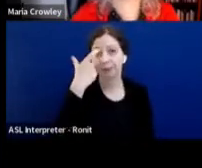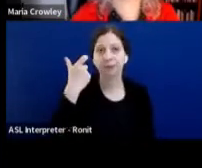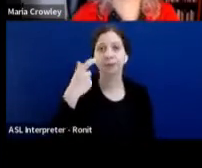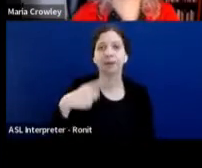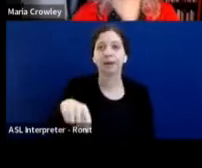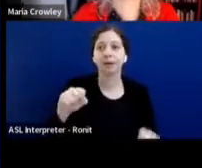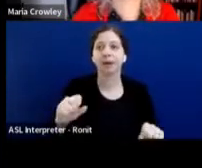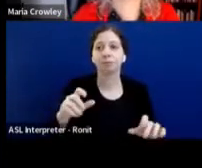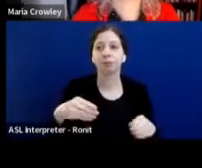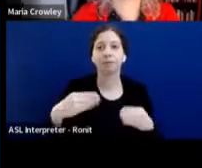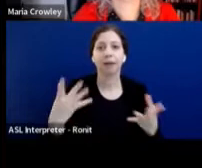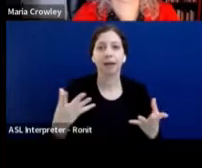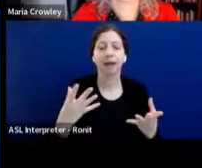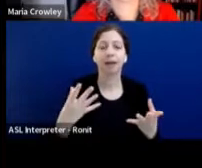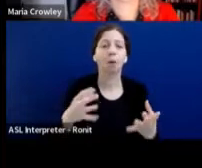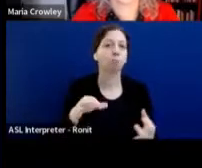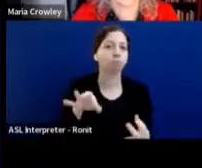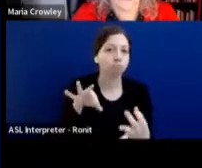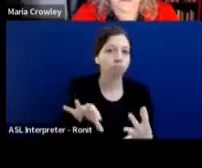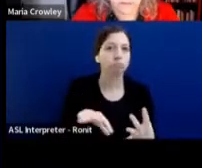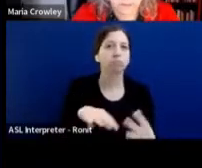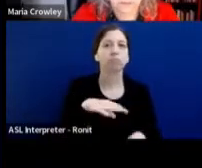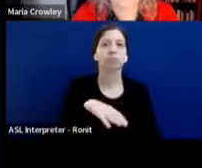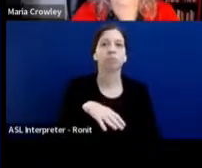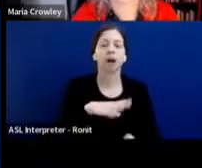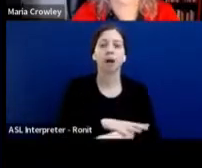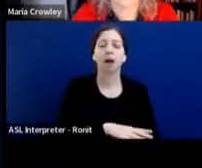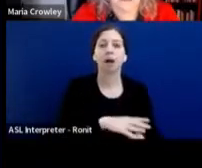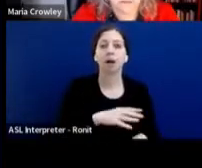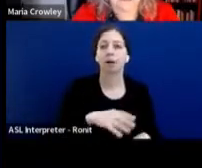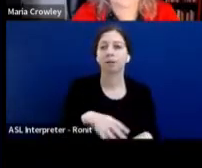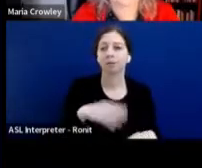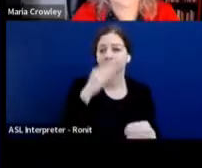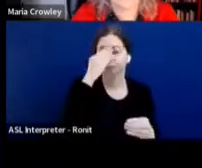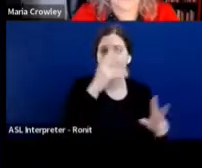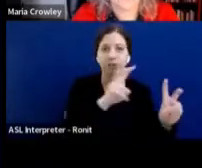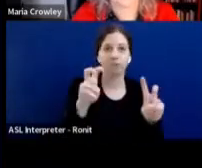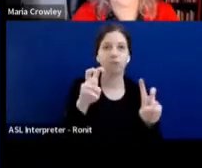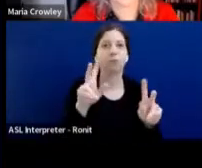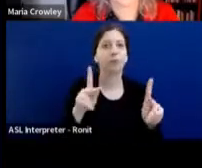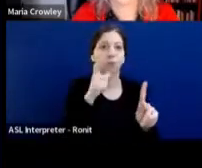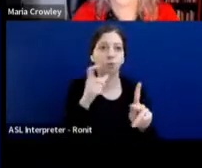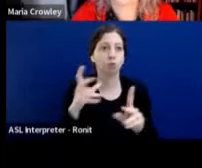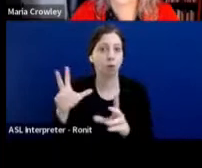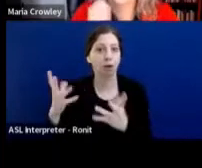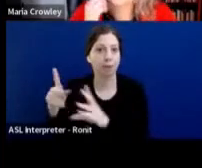could give us insight on the issues that maybe the people participating who are part of the mainstream don't have.